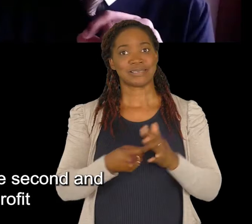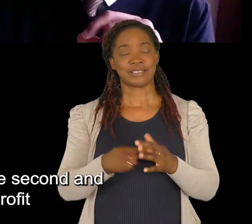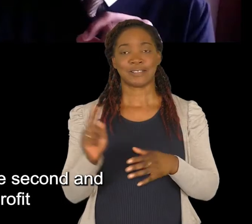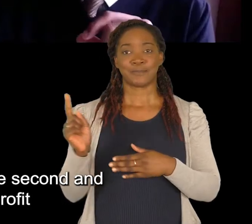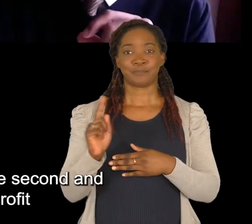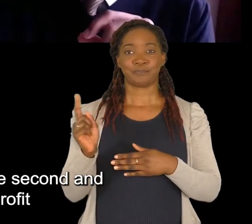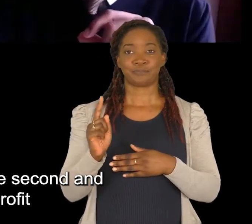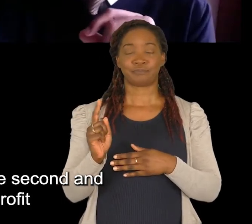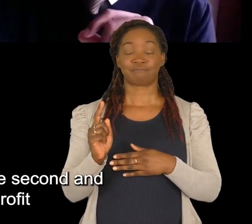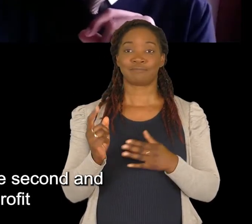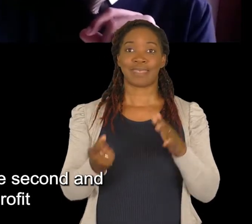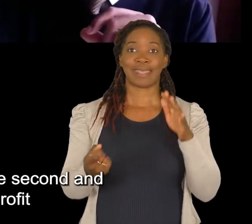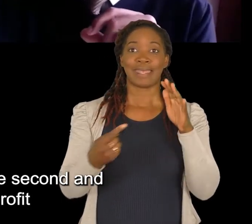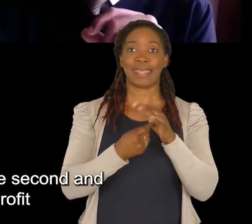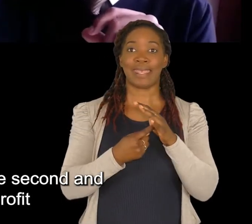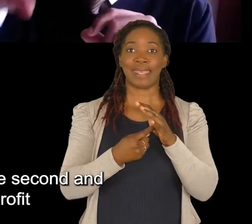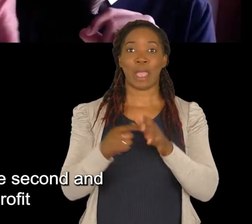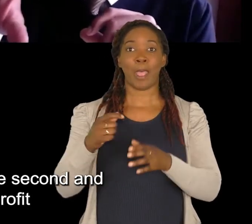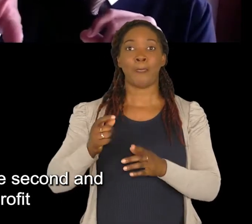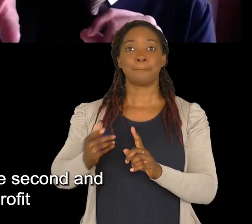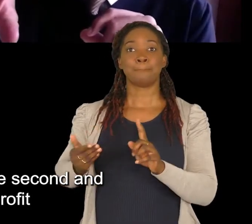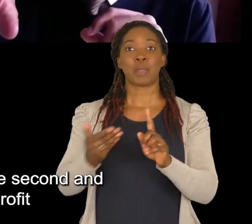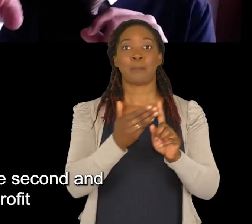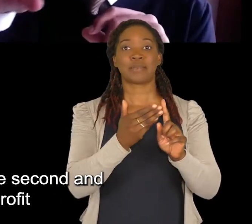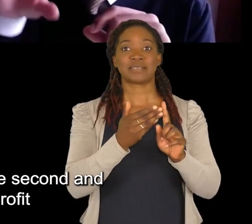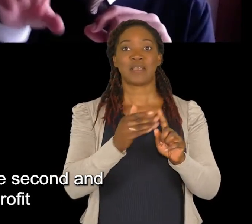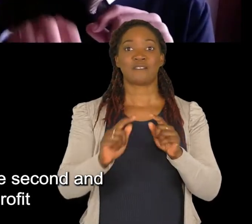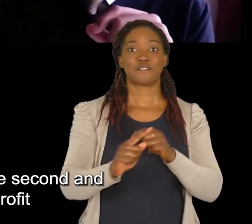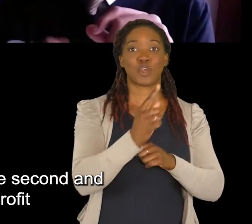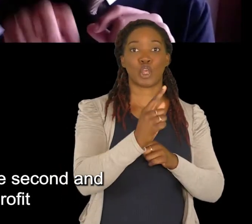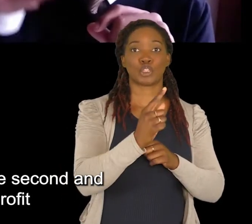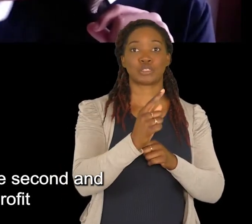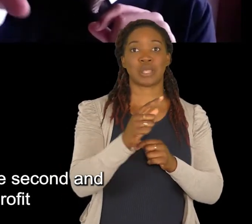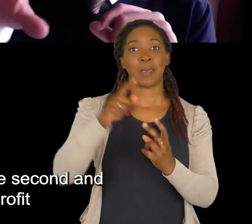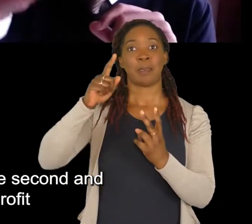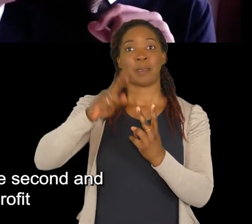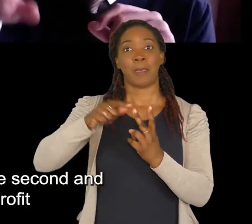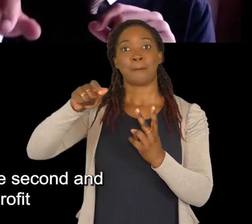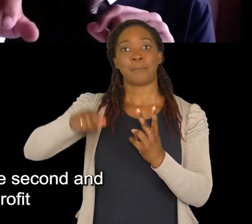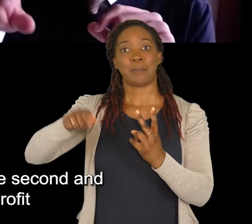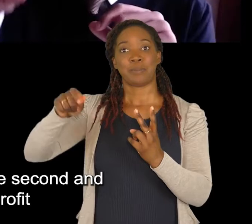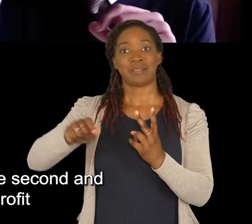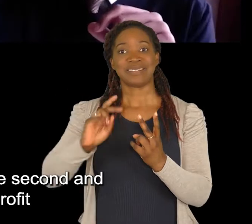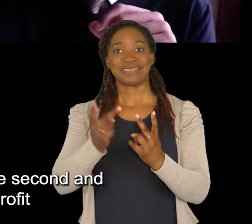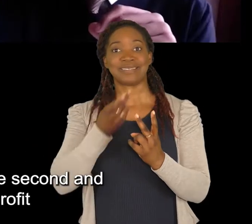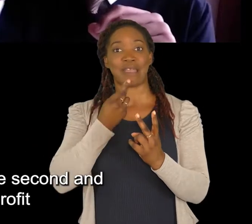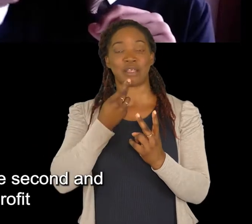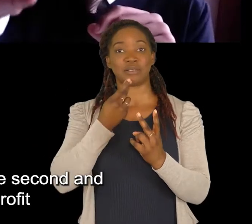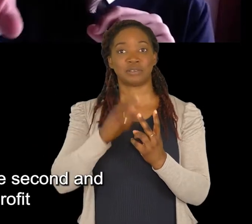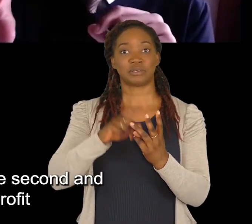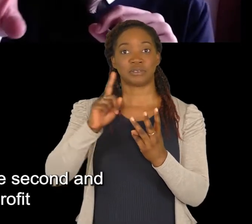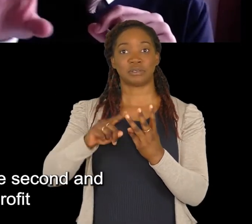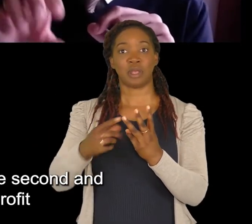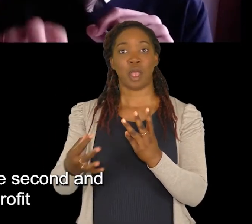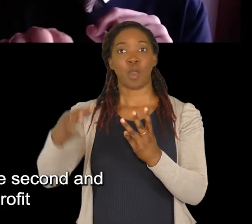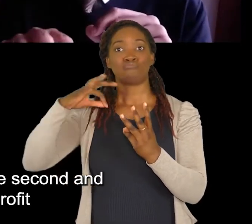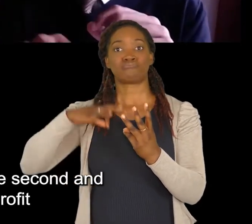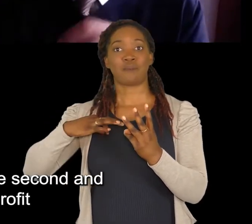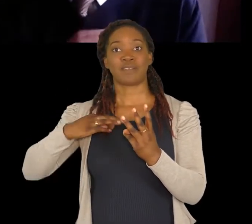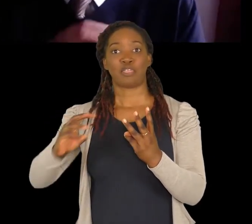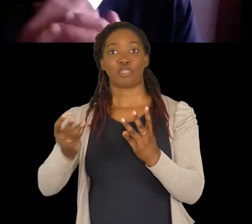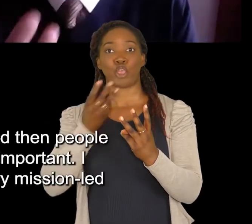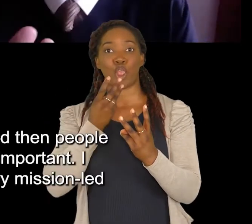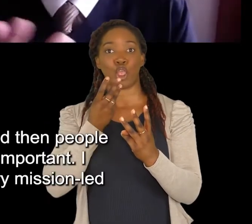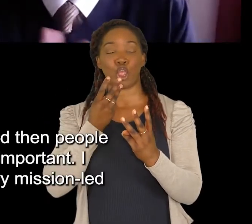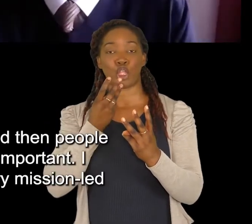sort of purpose first, people second, and profit third, in that order: purpose, people,